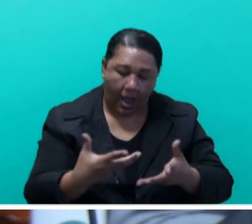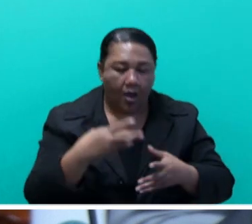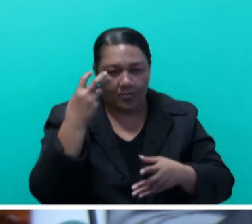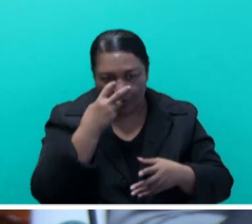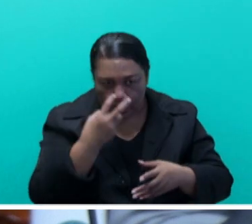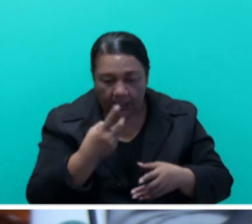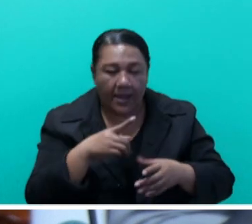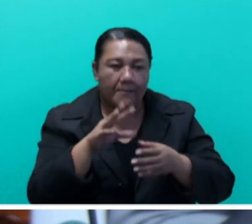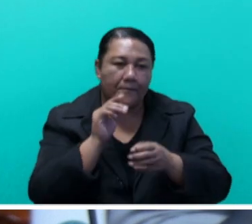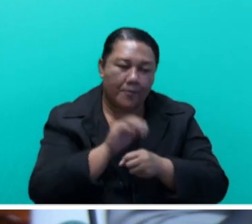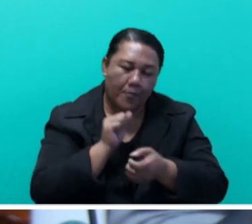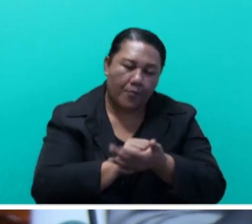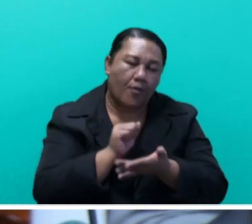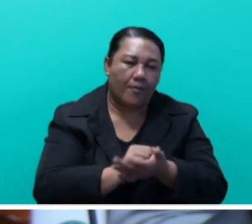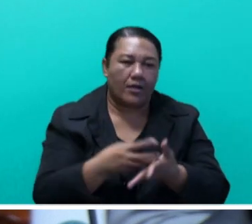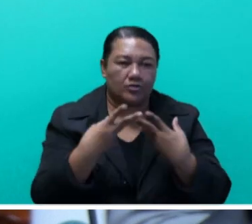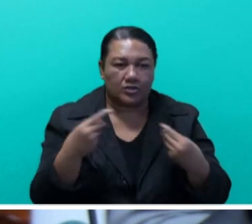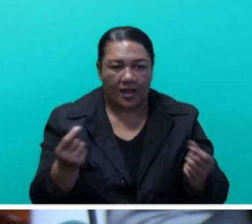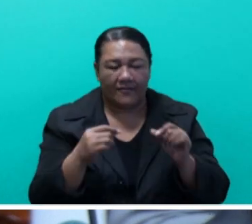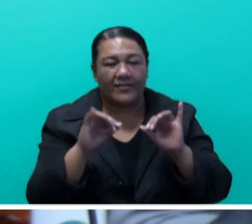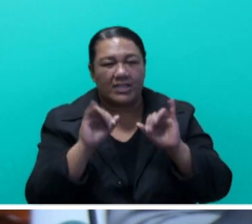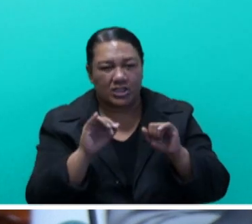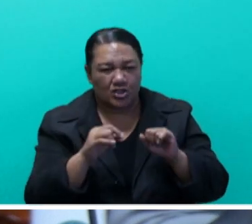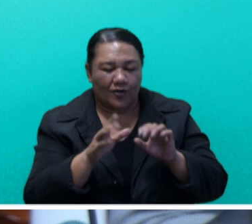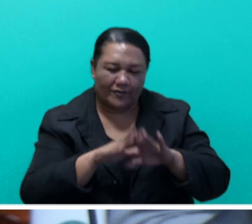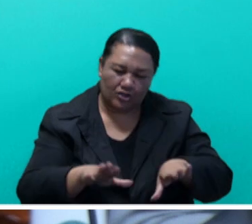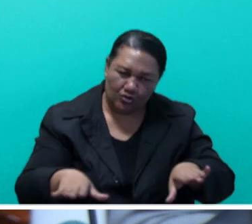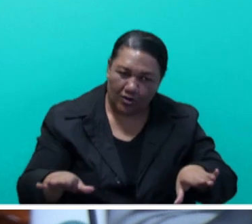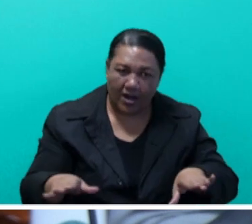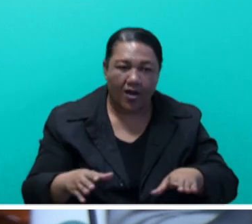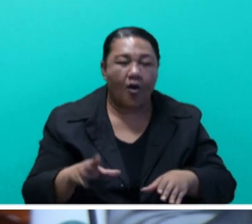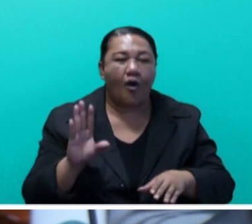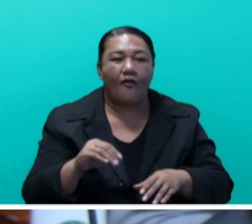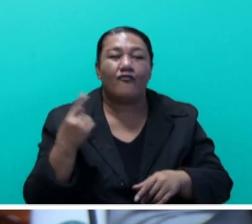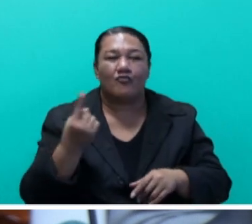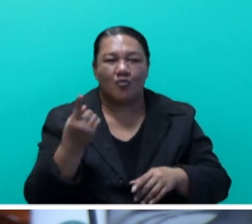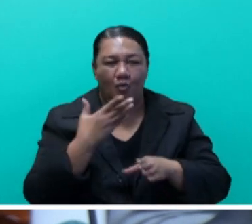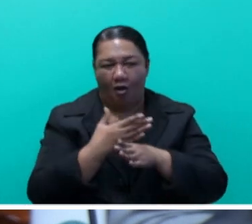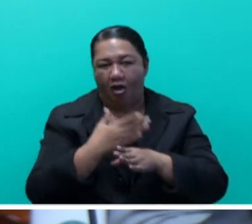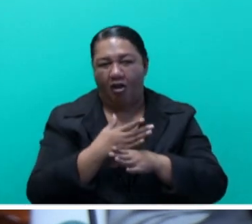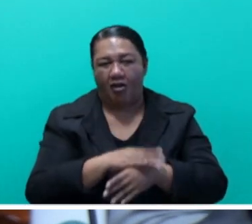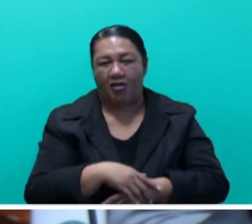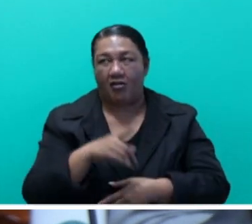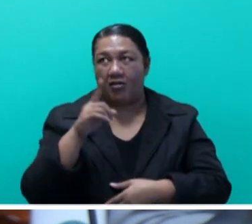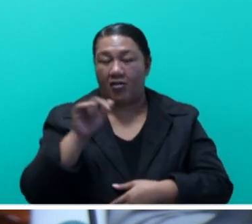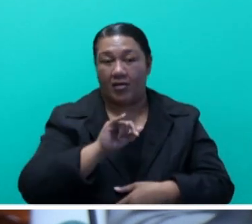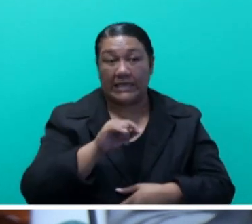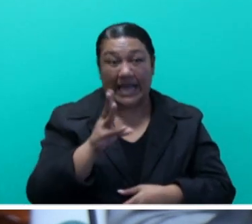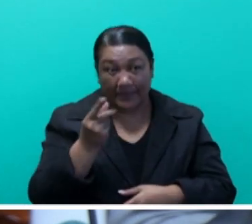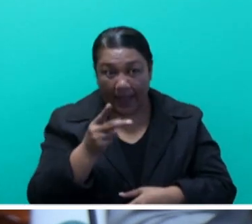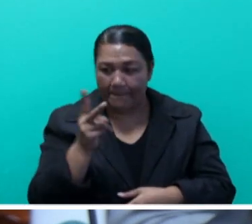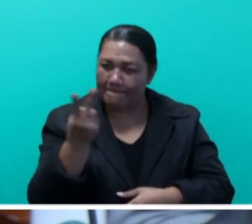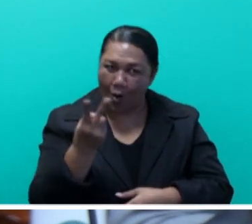and resolve problems faced by the children of our workers. And in this case, instance,